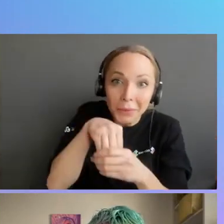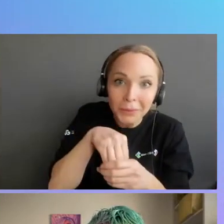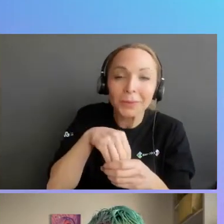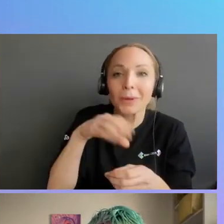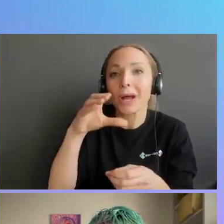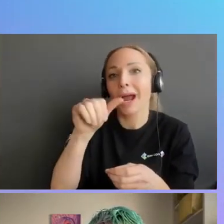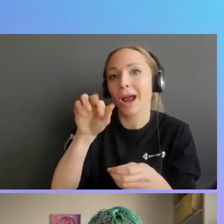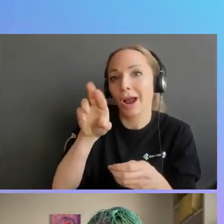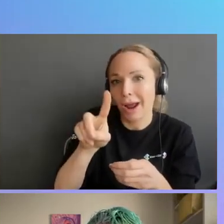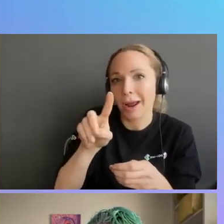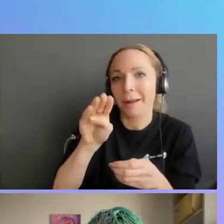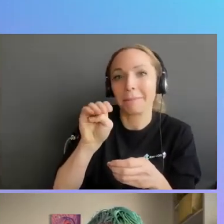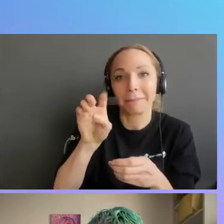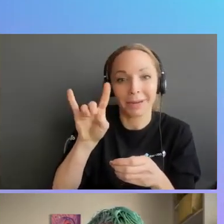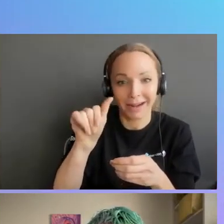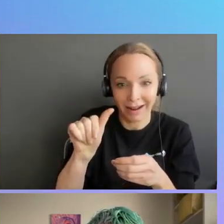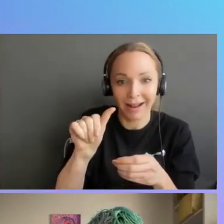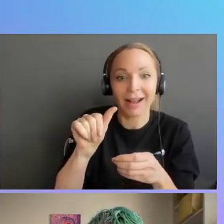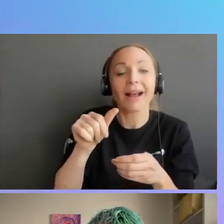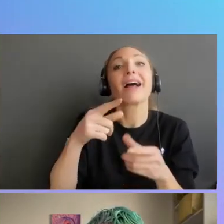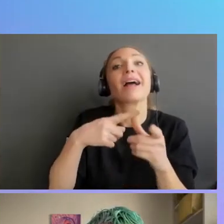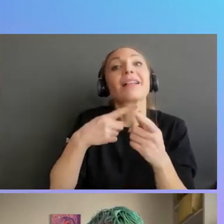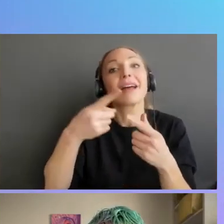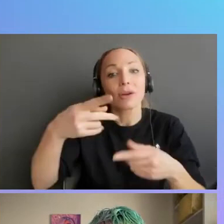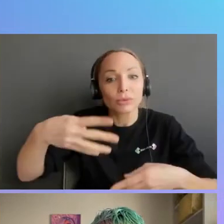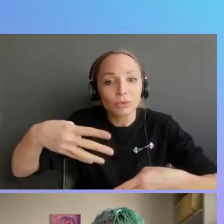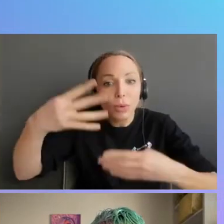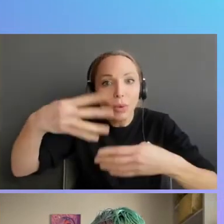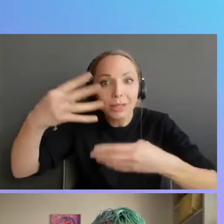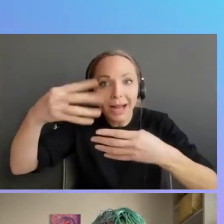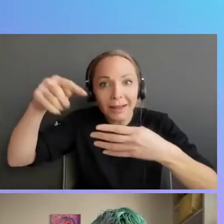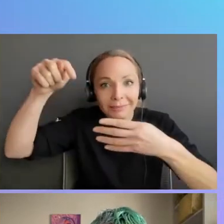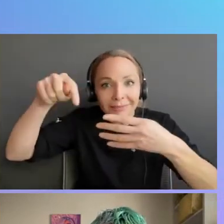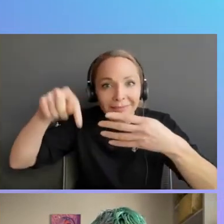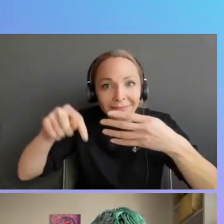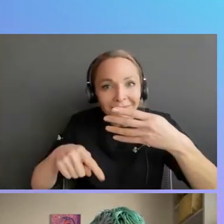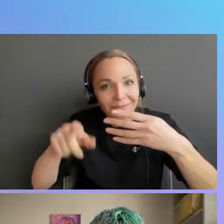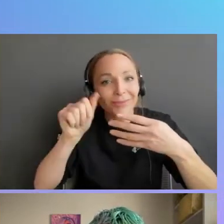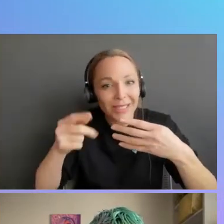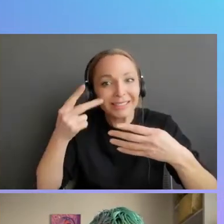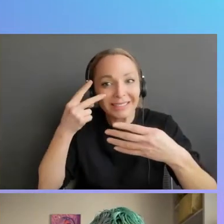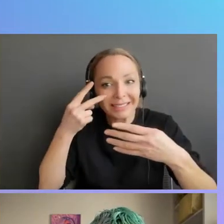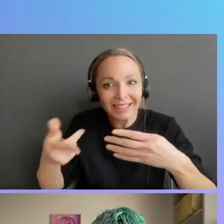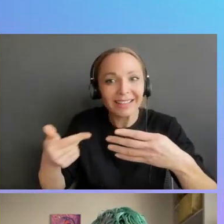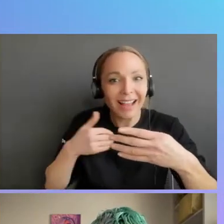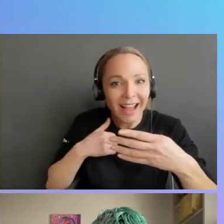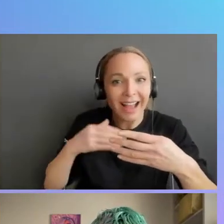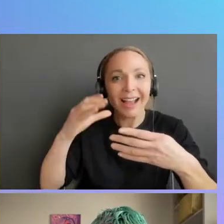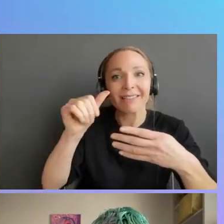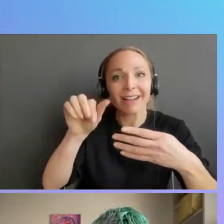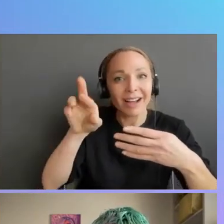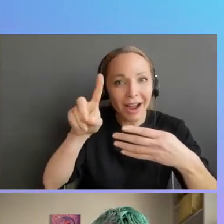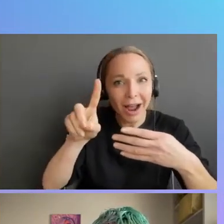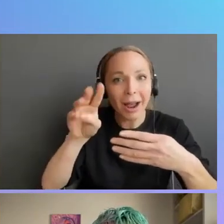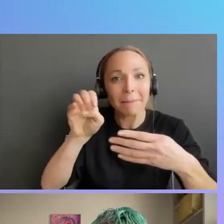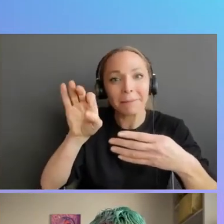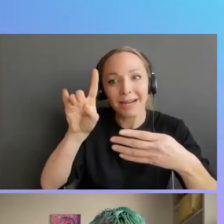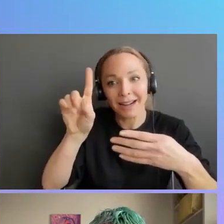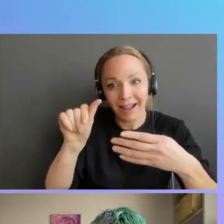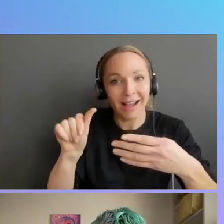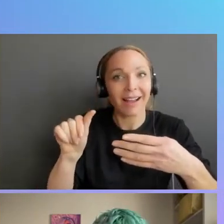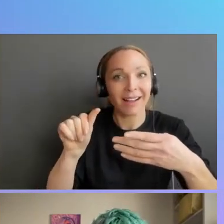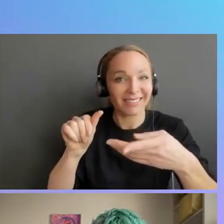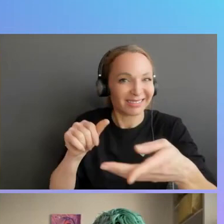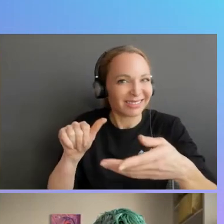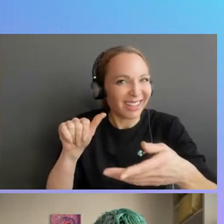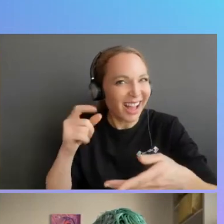down, we can see here's my card media component. And I do have alt text, so Axe Linter is very happy with me. But if